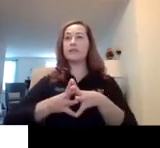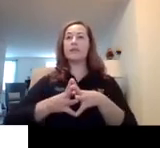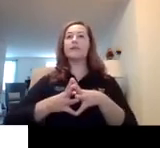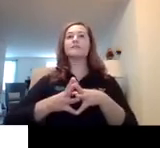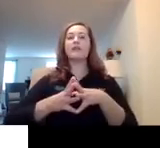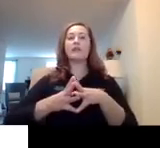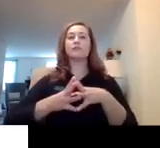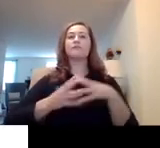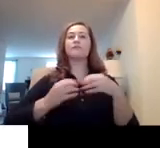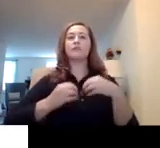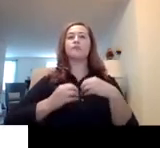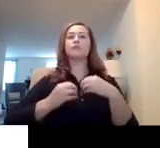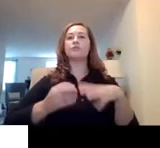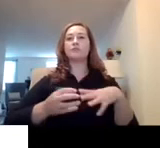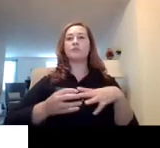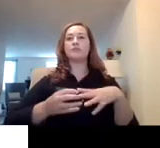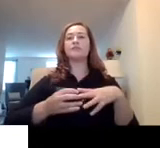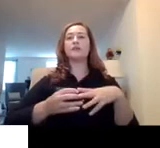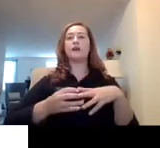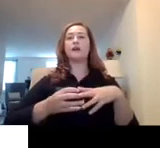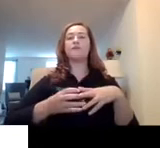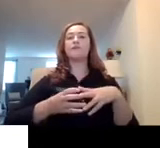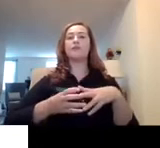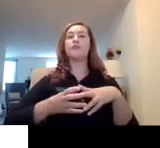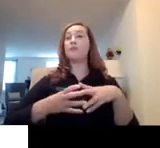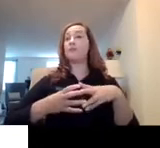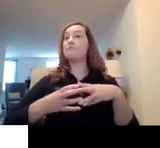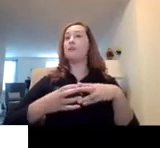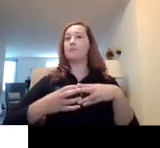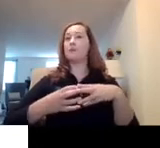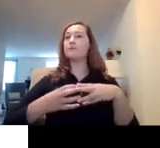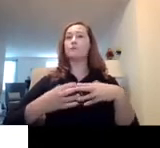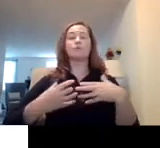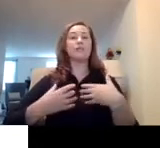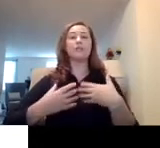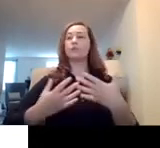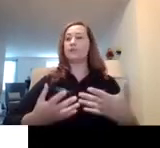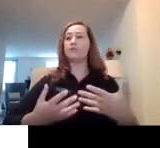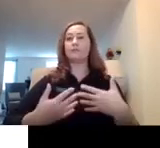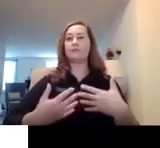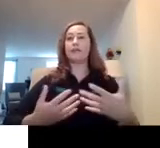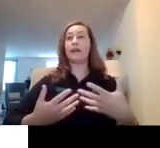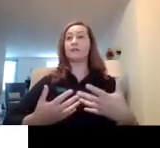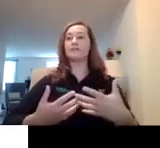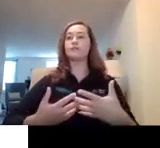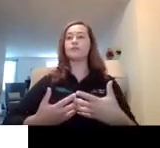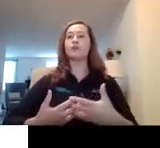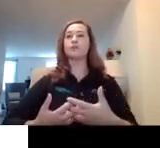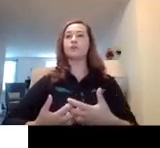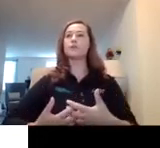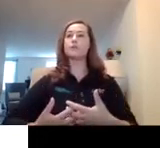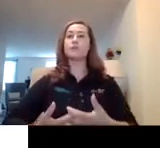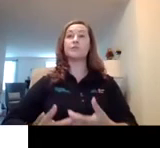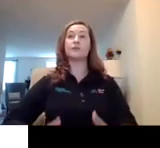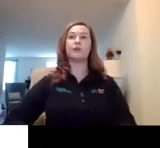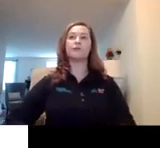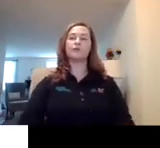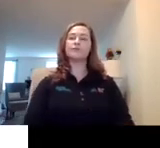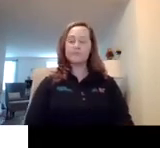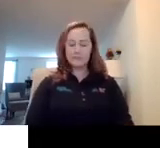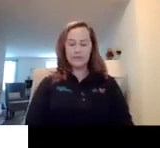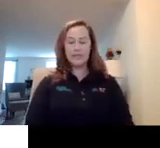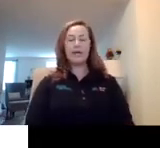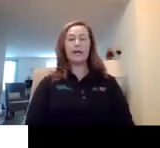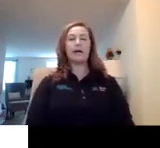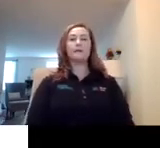week, scheduling virtual visits for family members who really couldn't get access to the hospital to see their loved